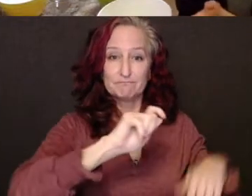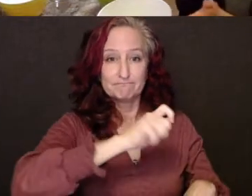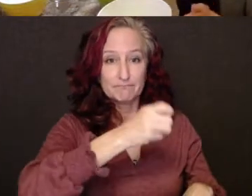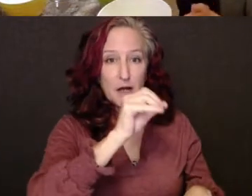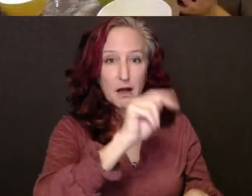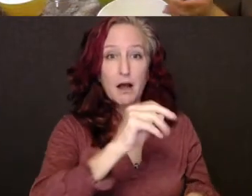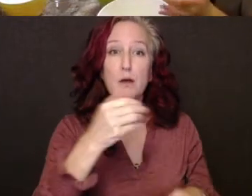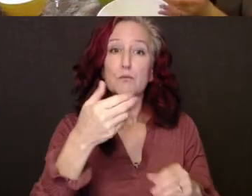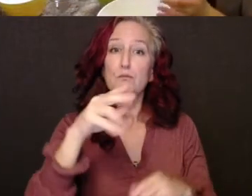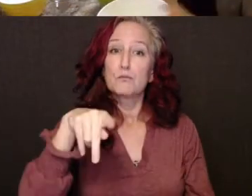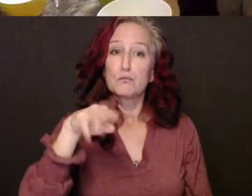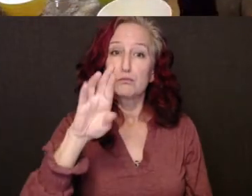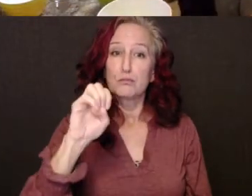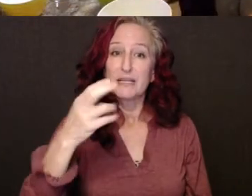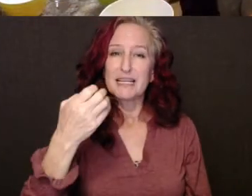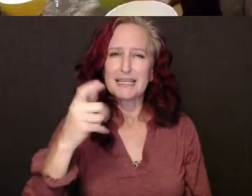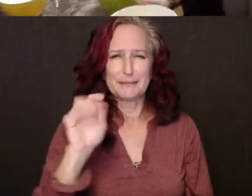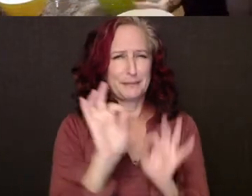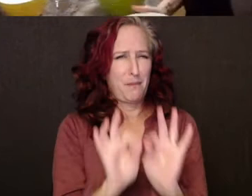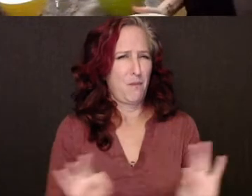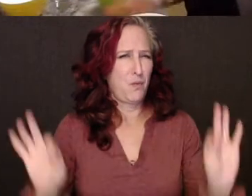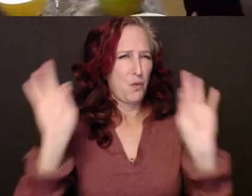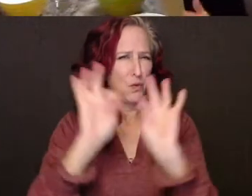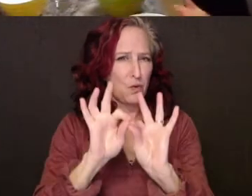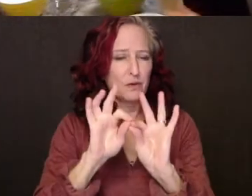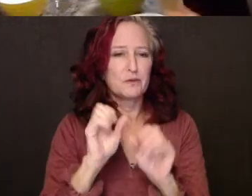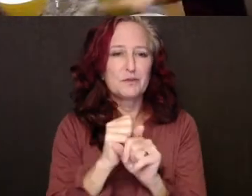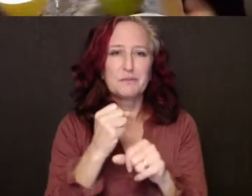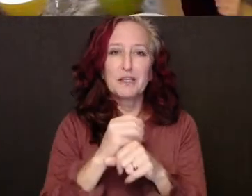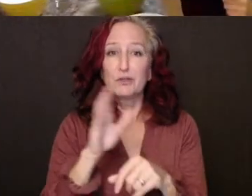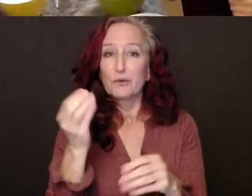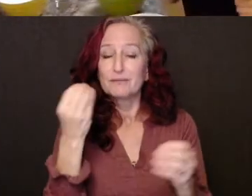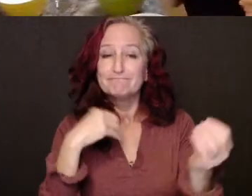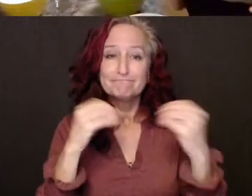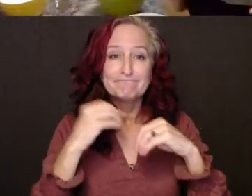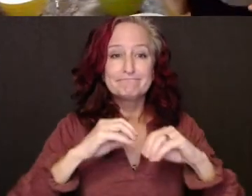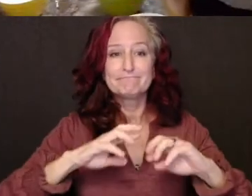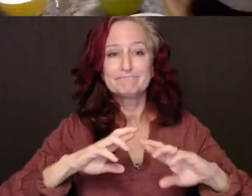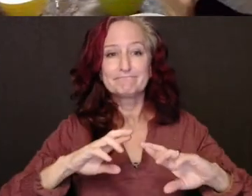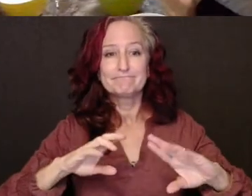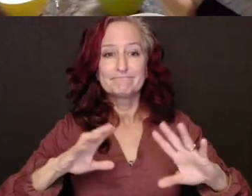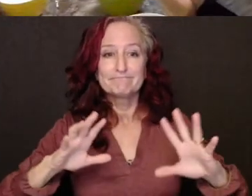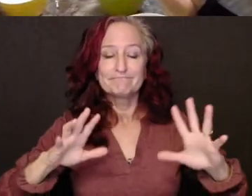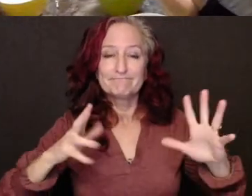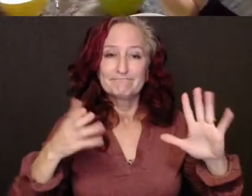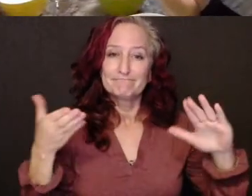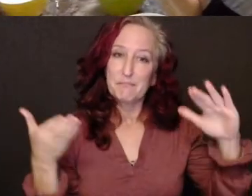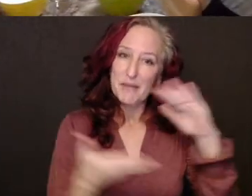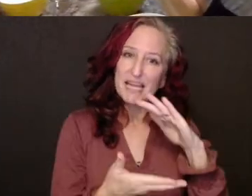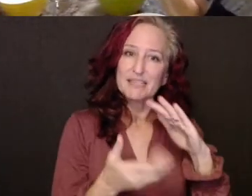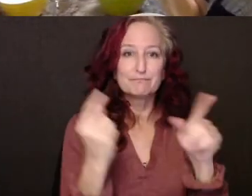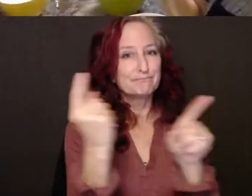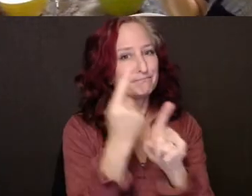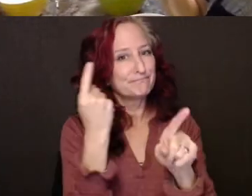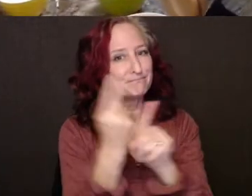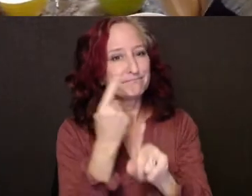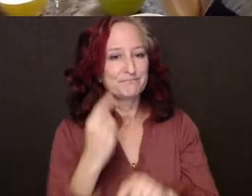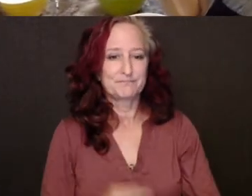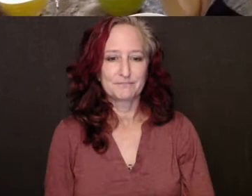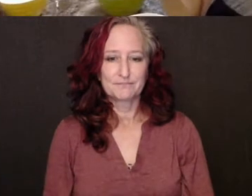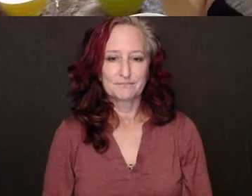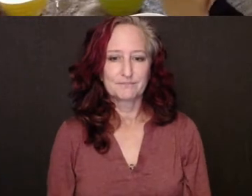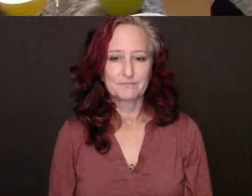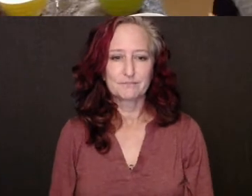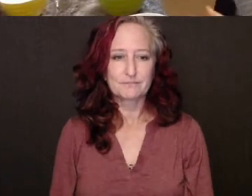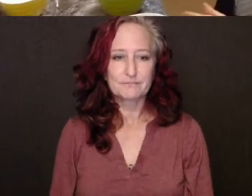started making our filled churro cupcakes. The first thing that you should always do as a baker, and you probably already know